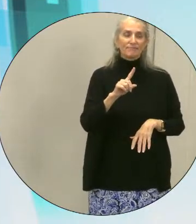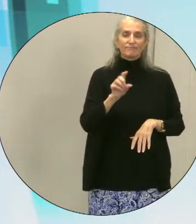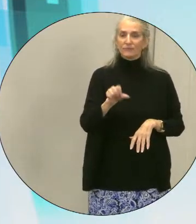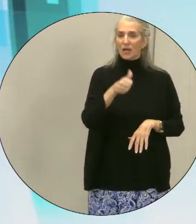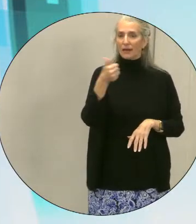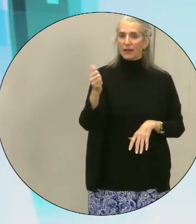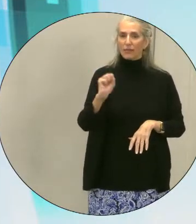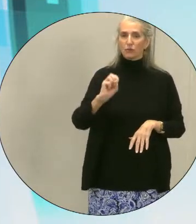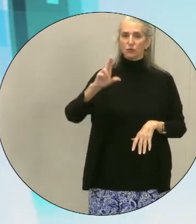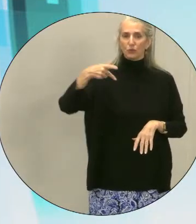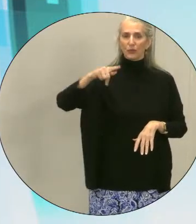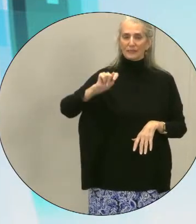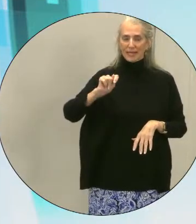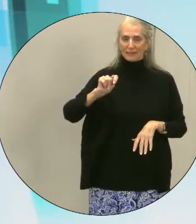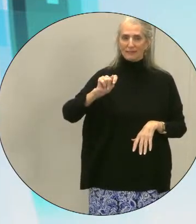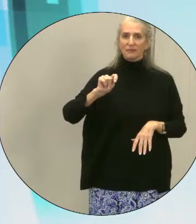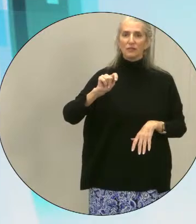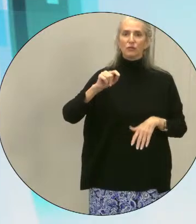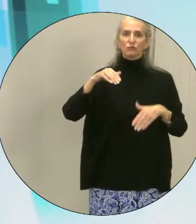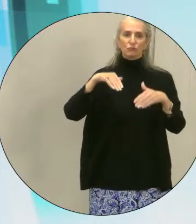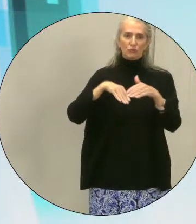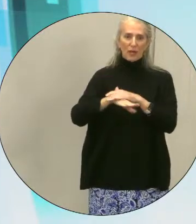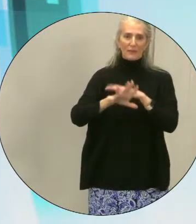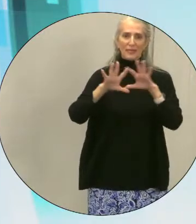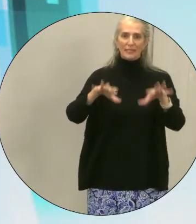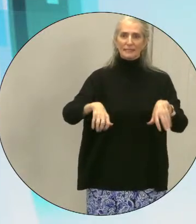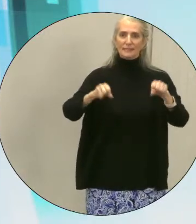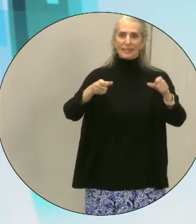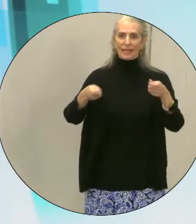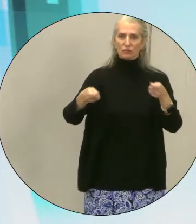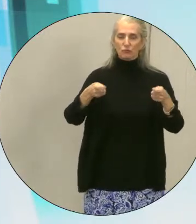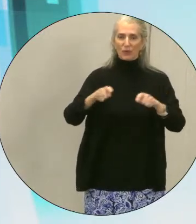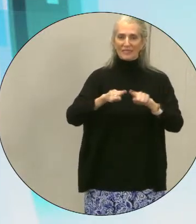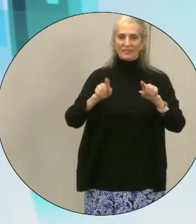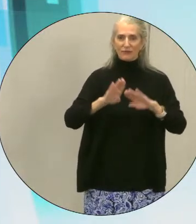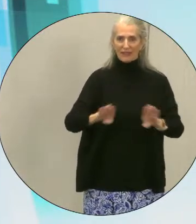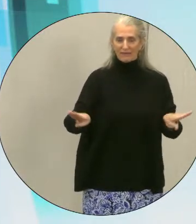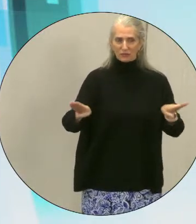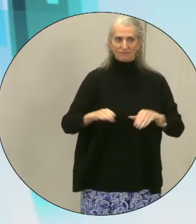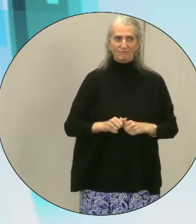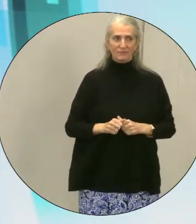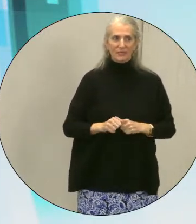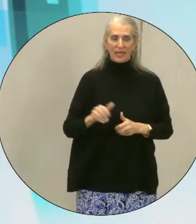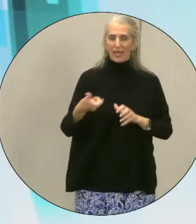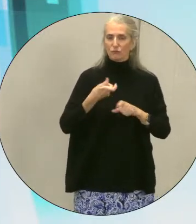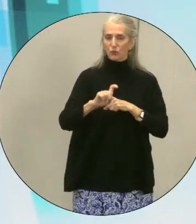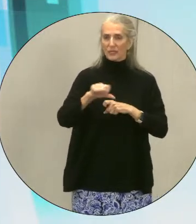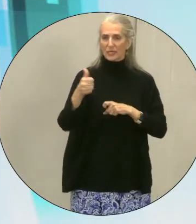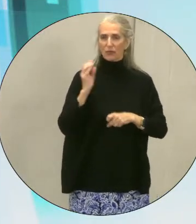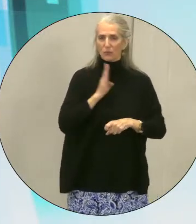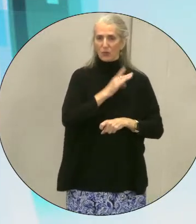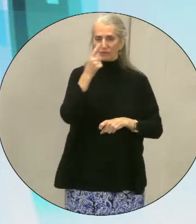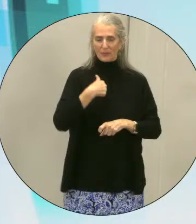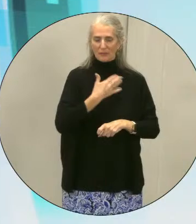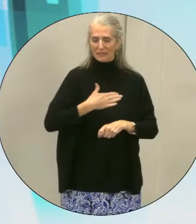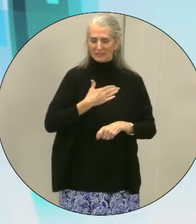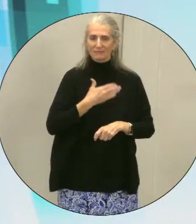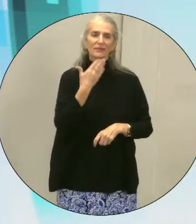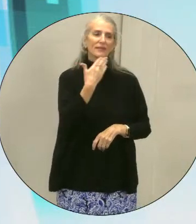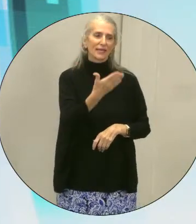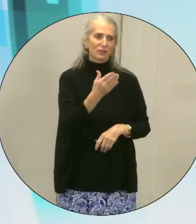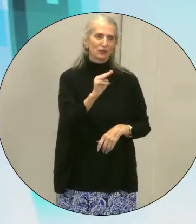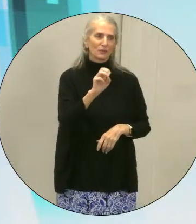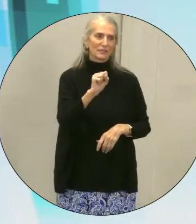another superintendent to come in and take control at a different level and ruin another board for me. Please don't. Thank you, Ms. Ford.